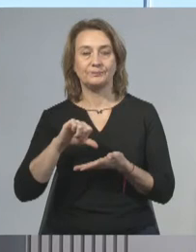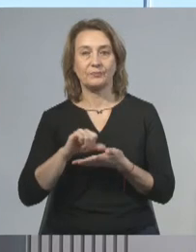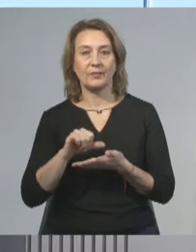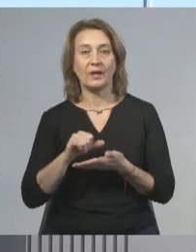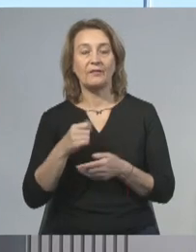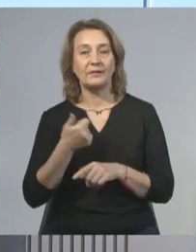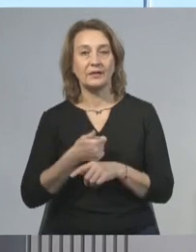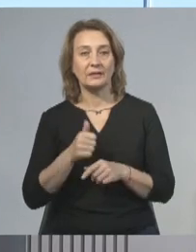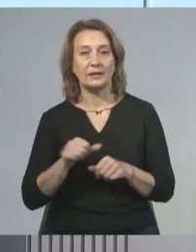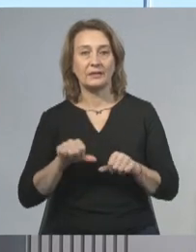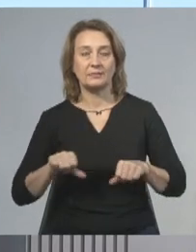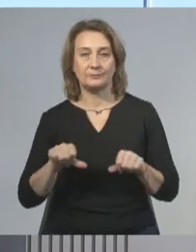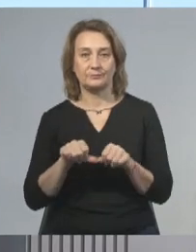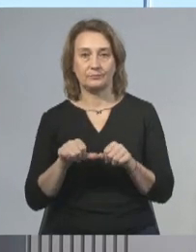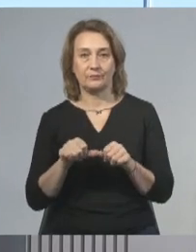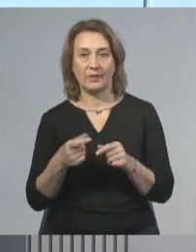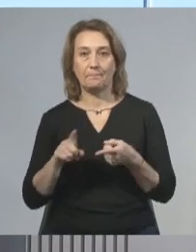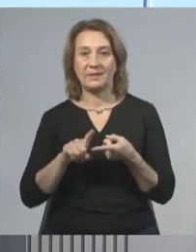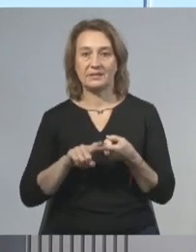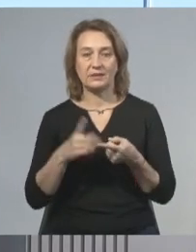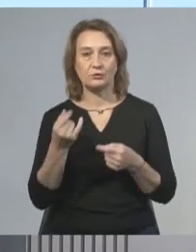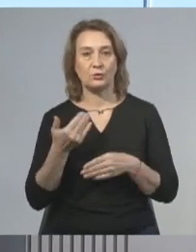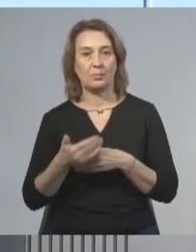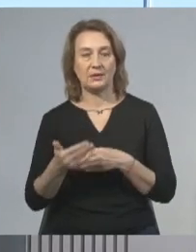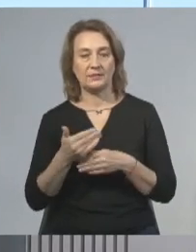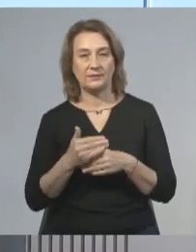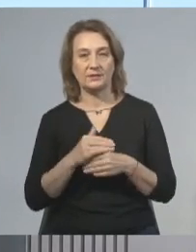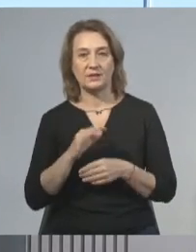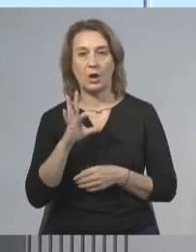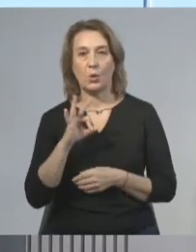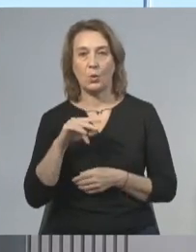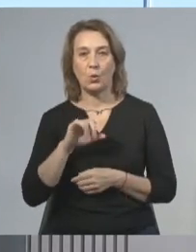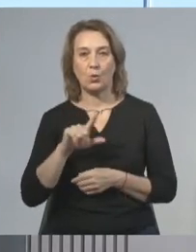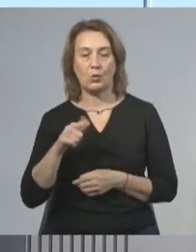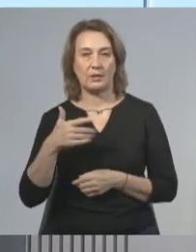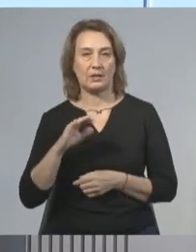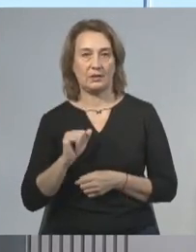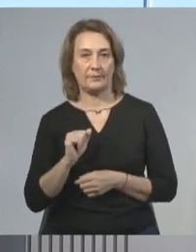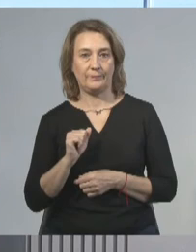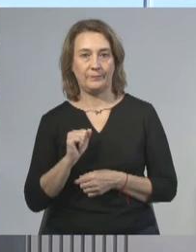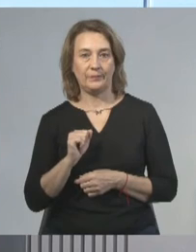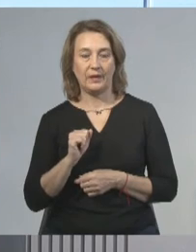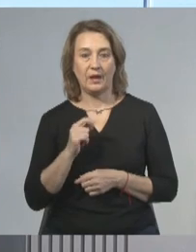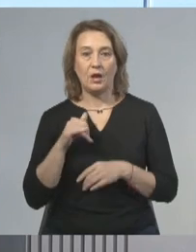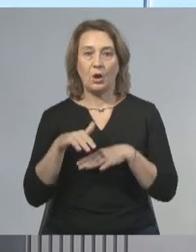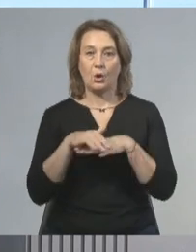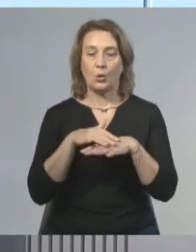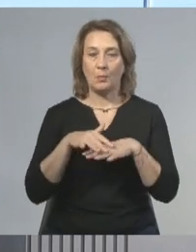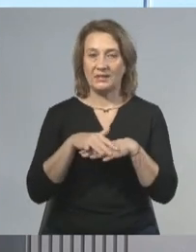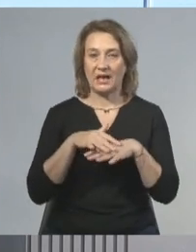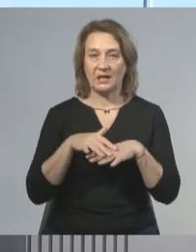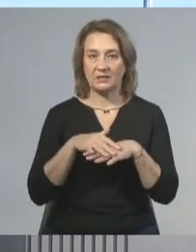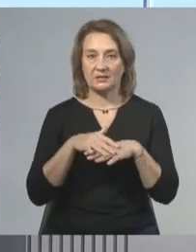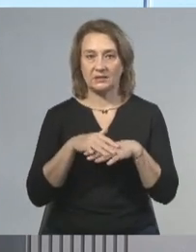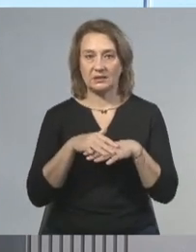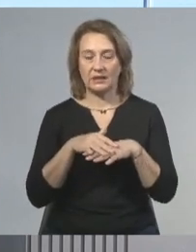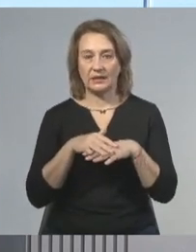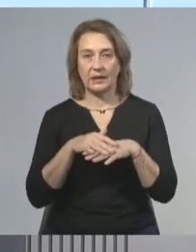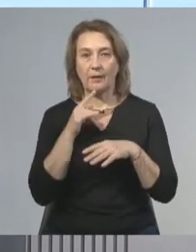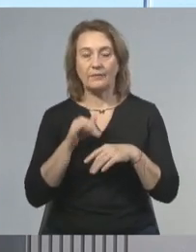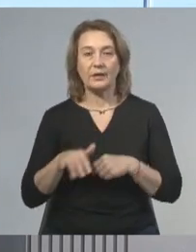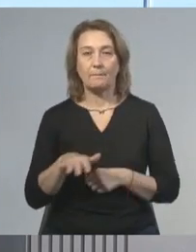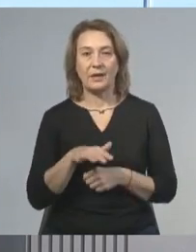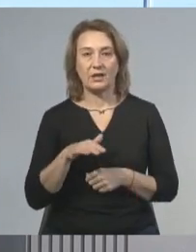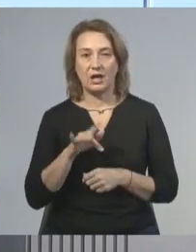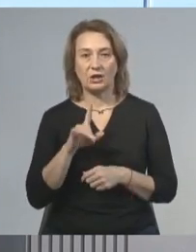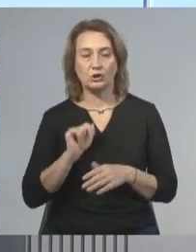election commission he will join us later in the studio audra zordska chair of the board of the civil network of aura anna